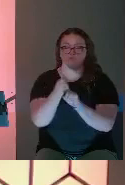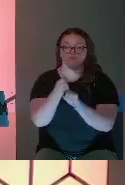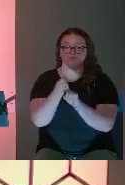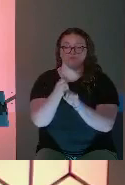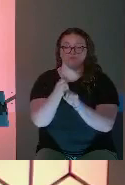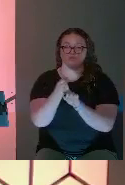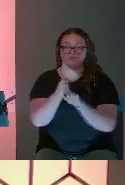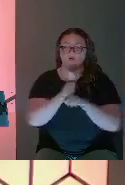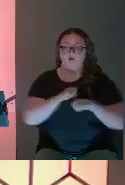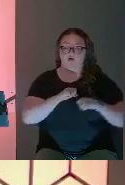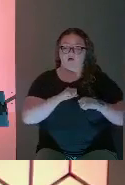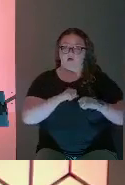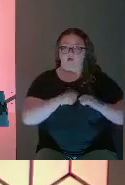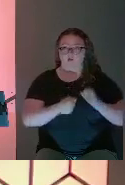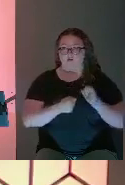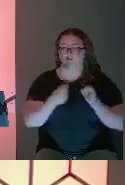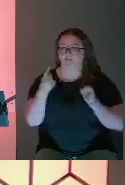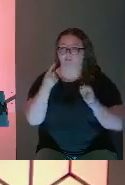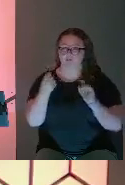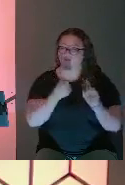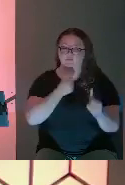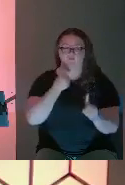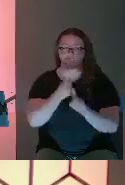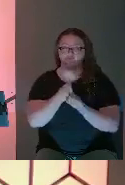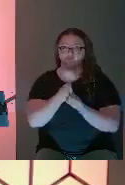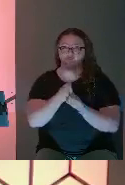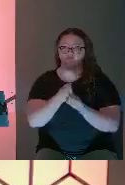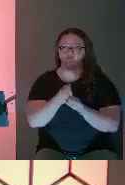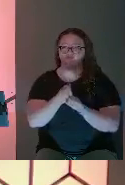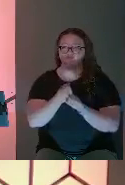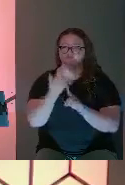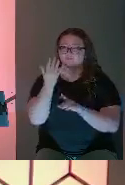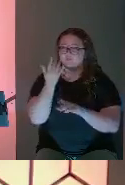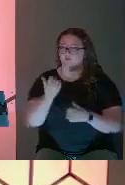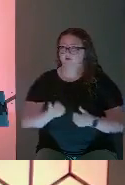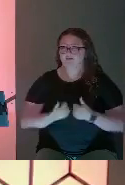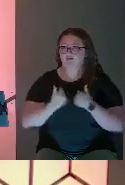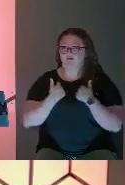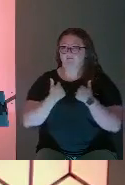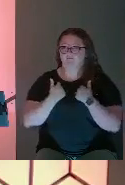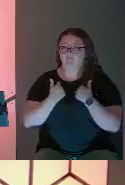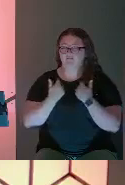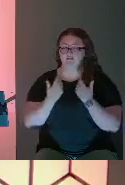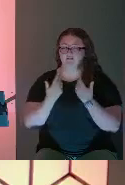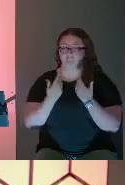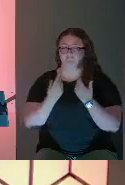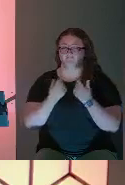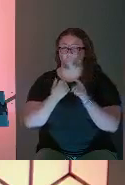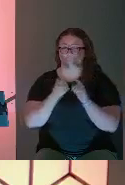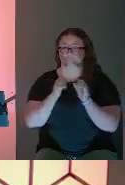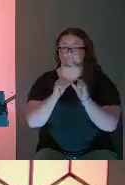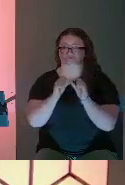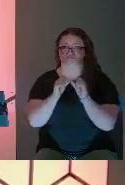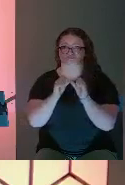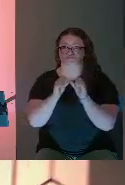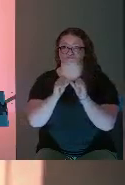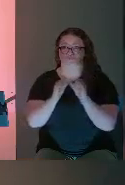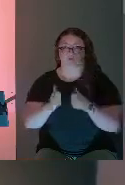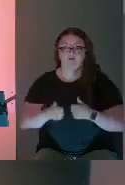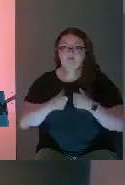it's hard and it's not good. And things fall apart because life is fluid. And we live in a broken